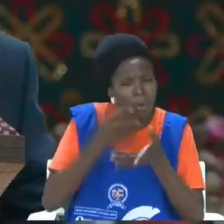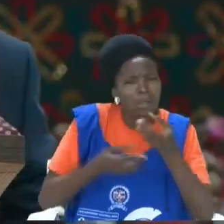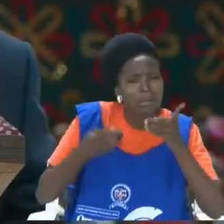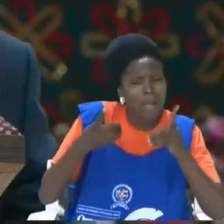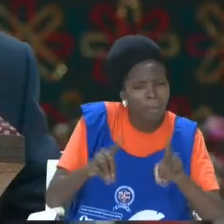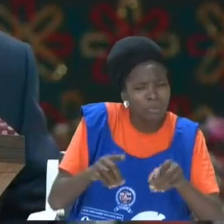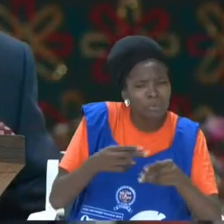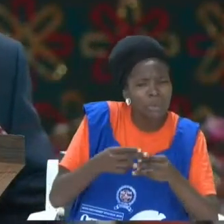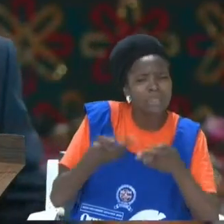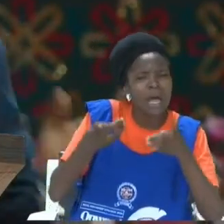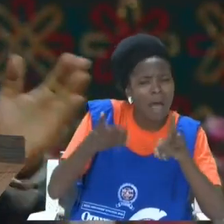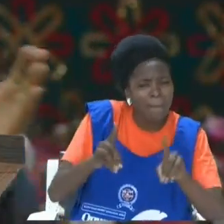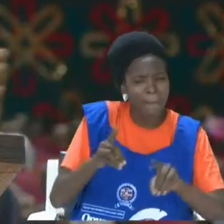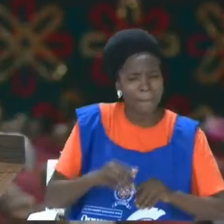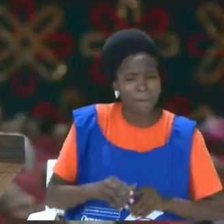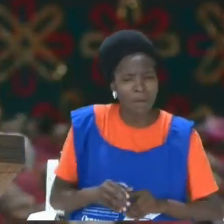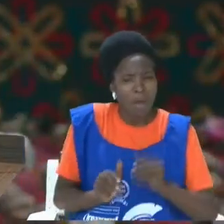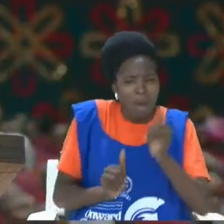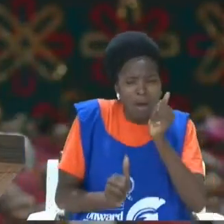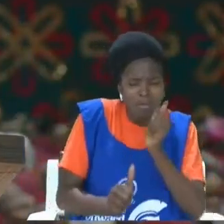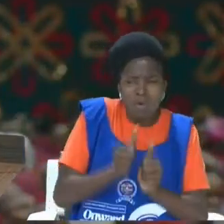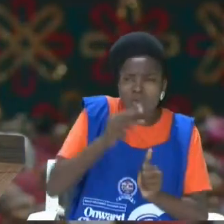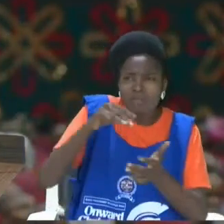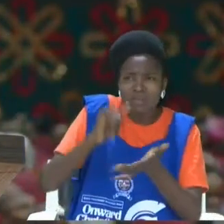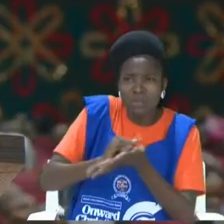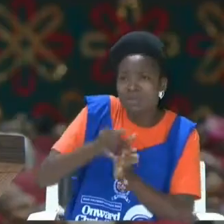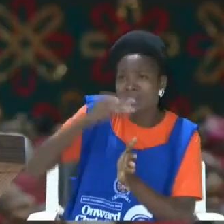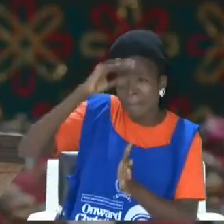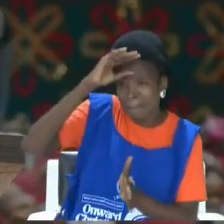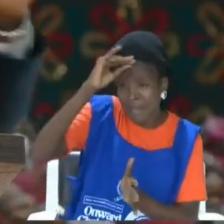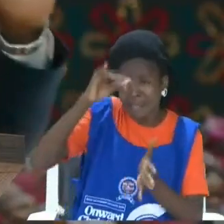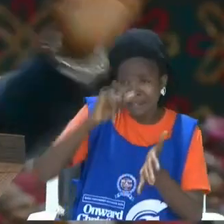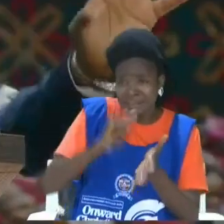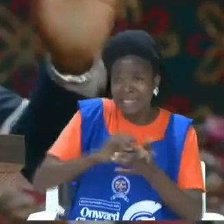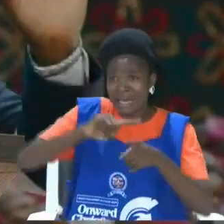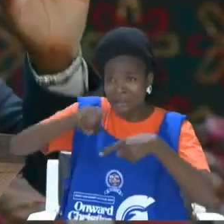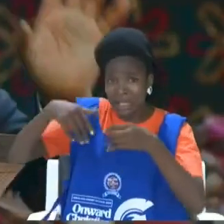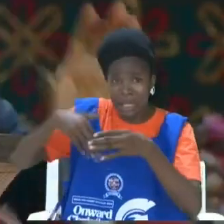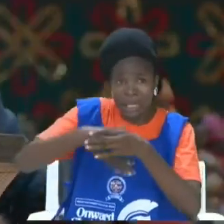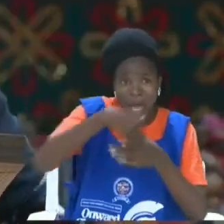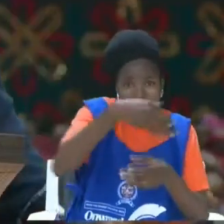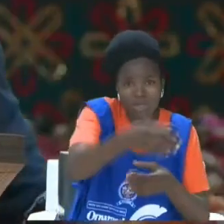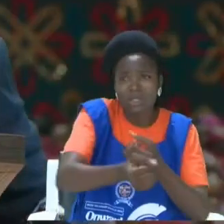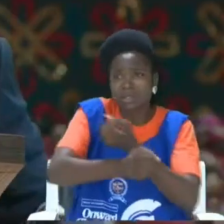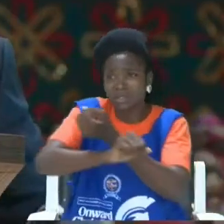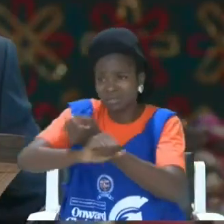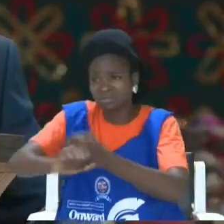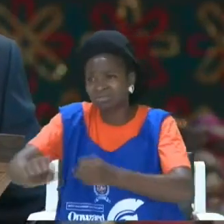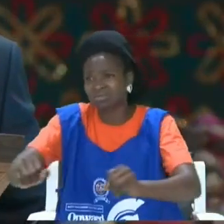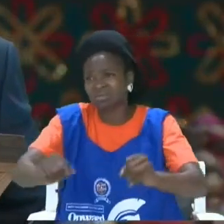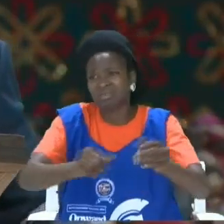after, most of those men were taken out for execution.